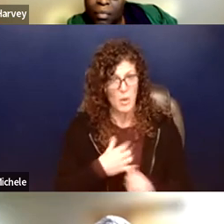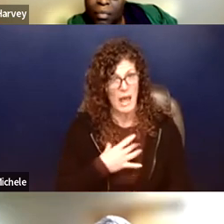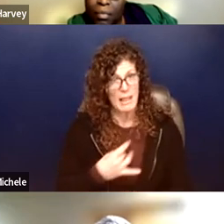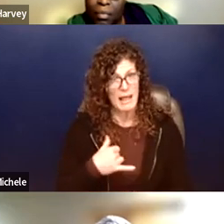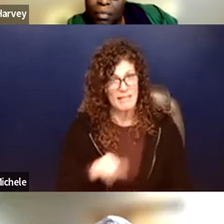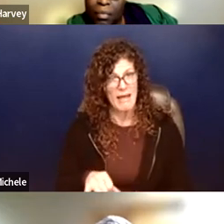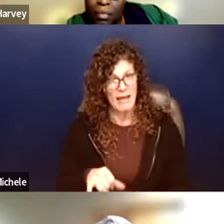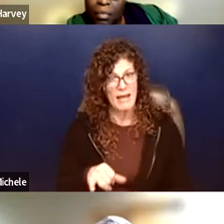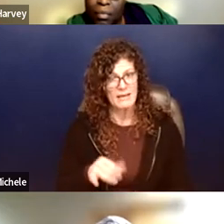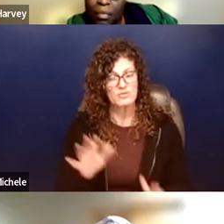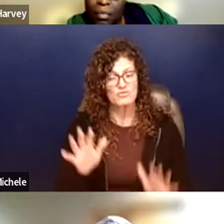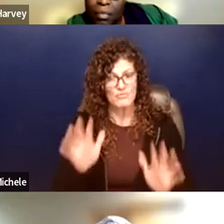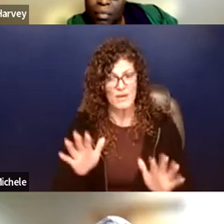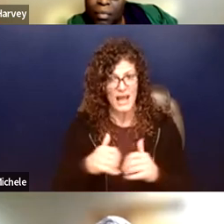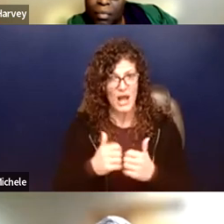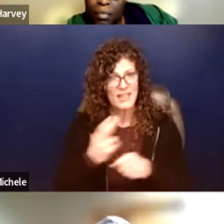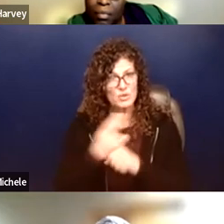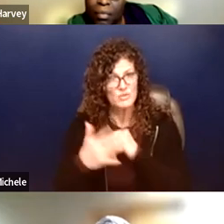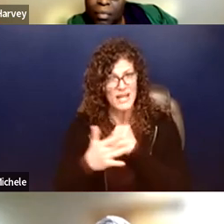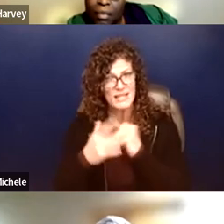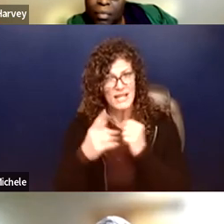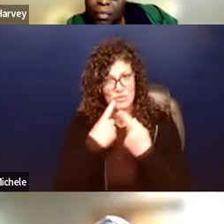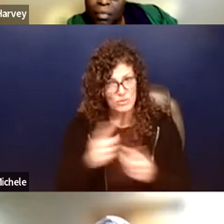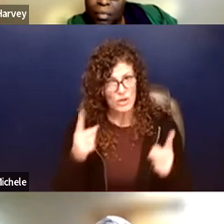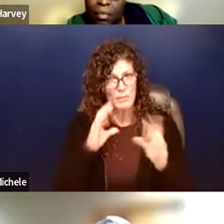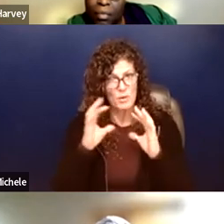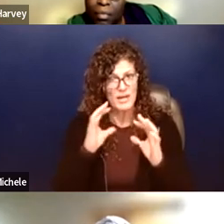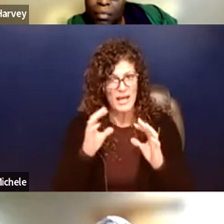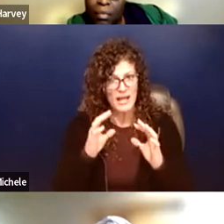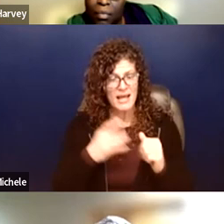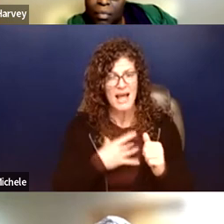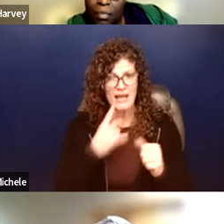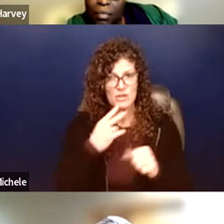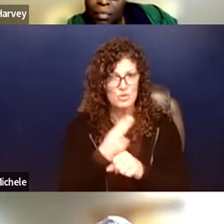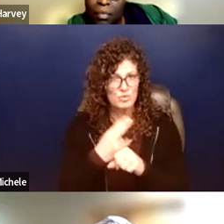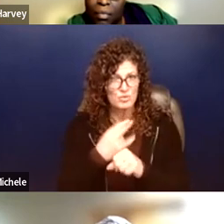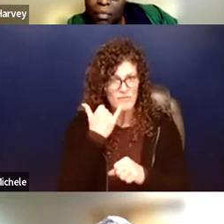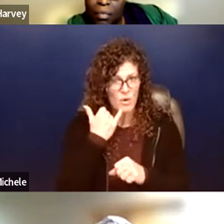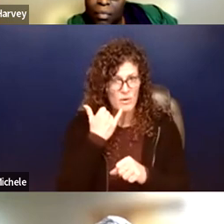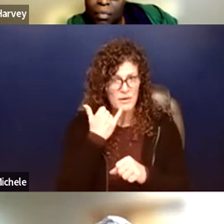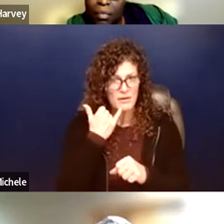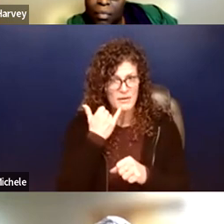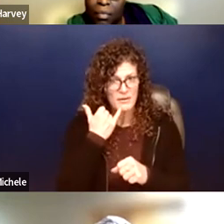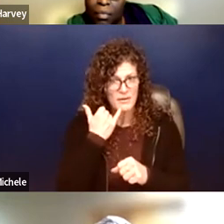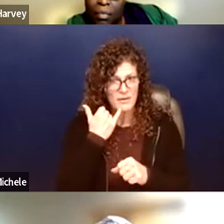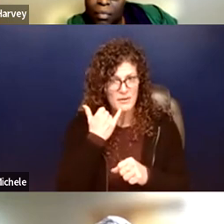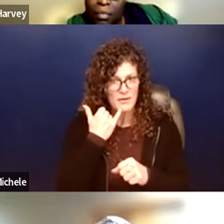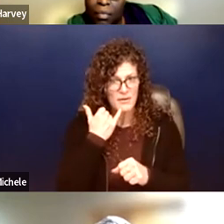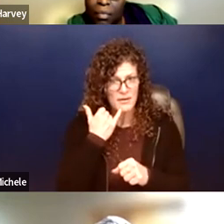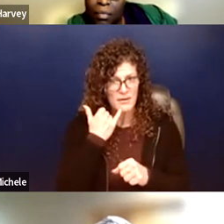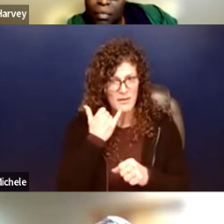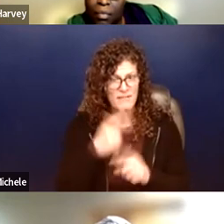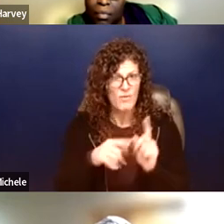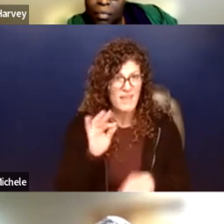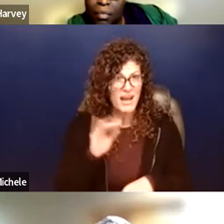that. And it's really great how they're using technology for that. And so I do like they're using the phone situation. You can even use it for finding the